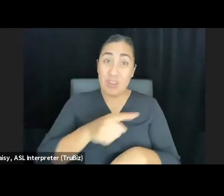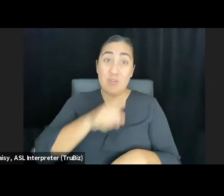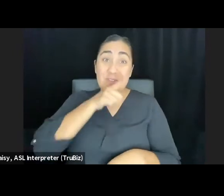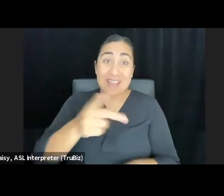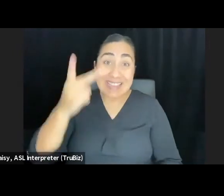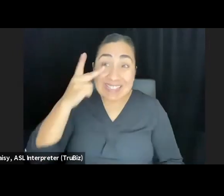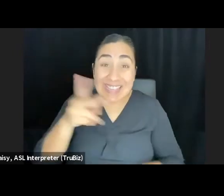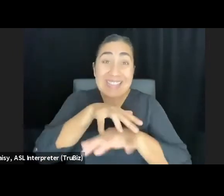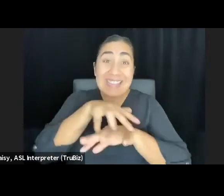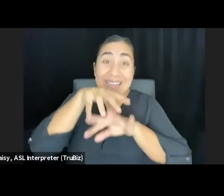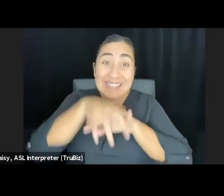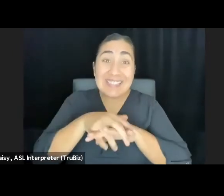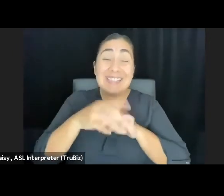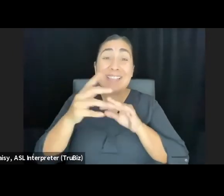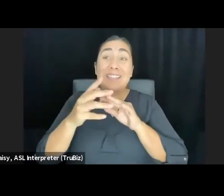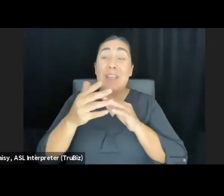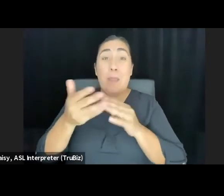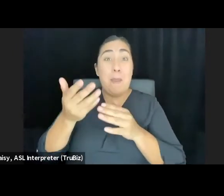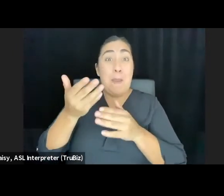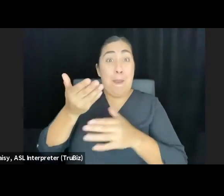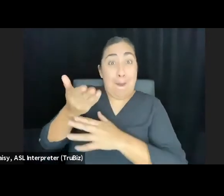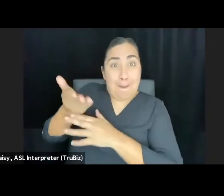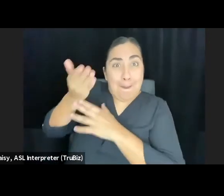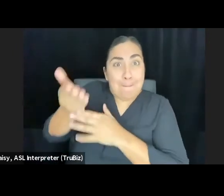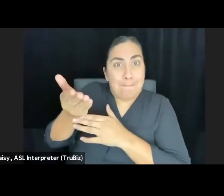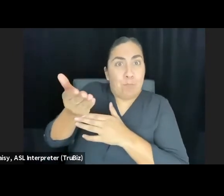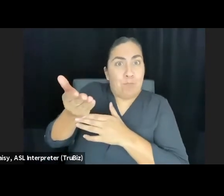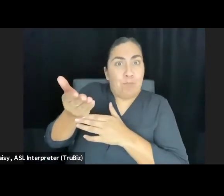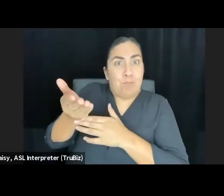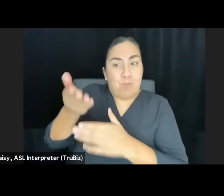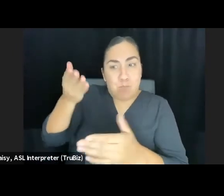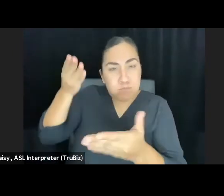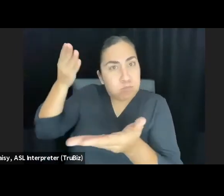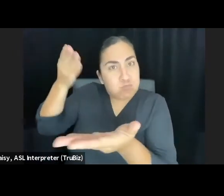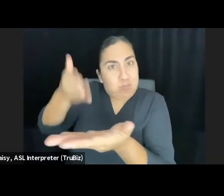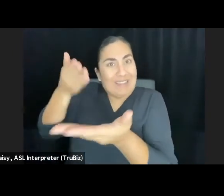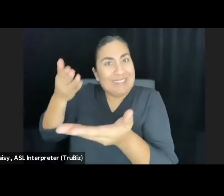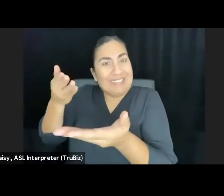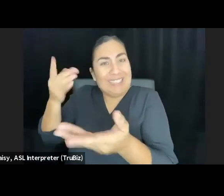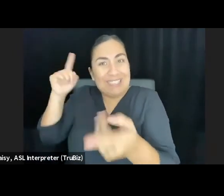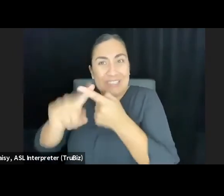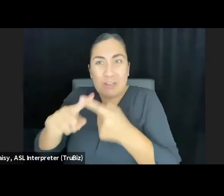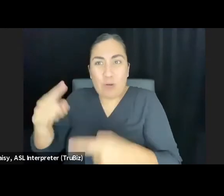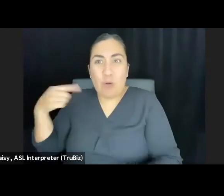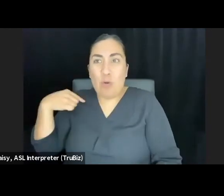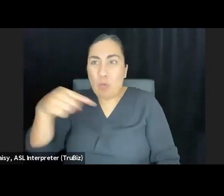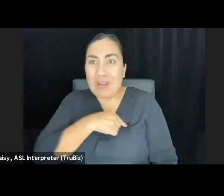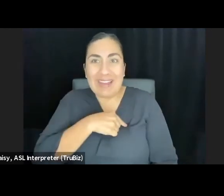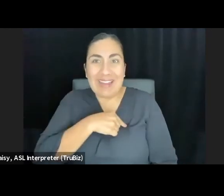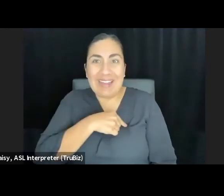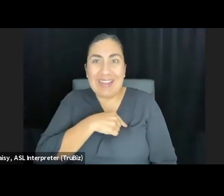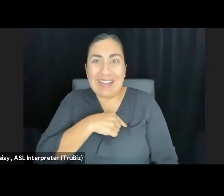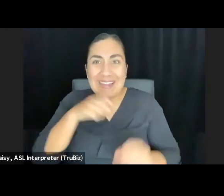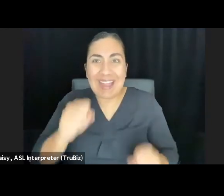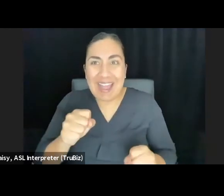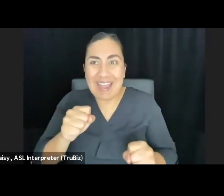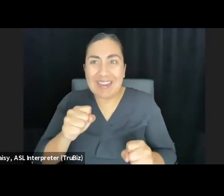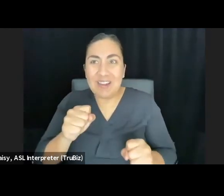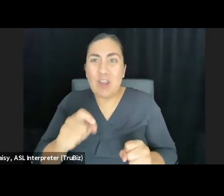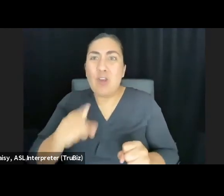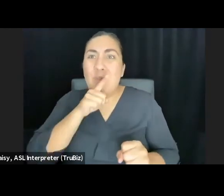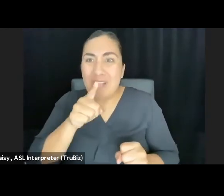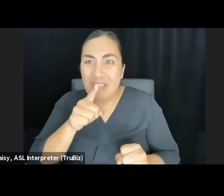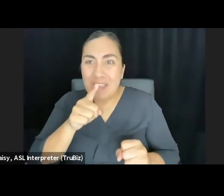in the society that has been built on the foundation of keeping us quiet, keeping us away, keeping us